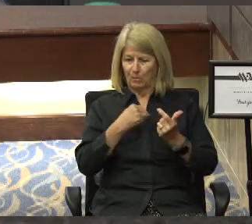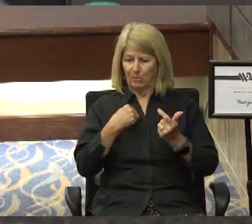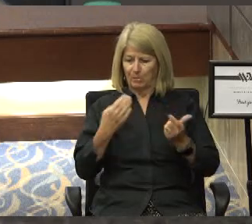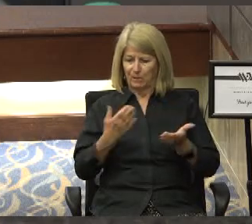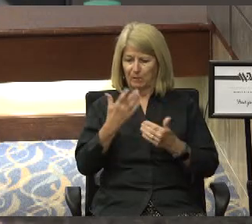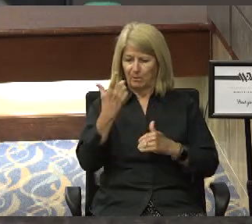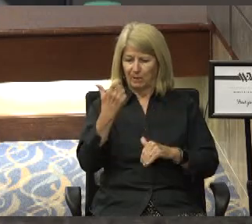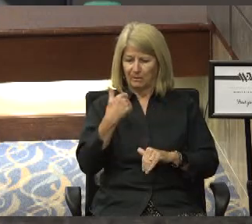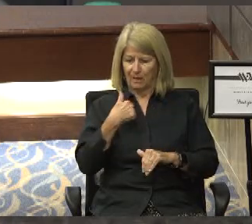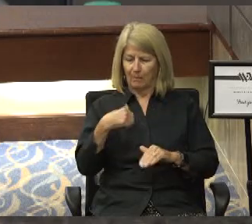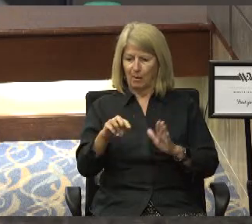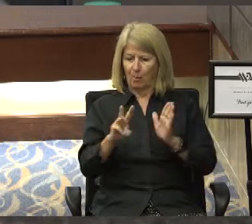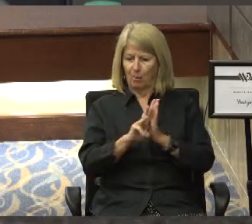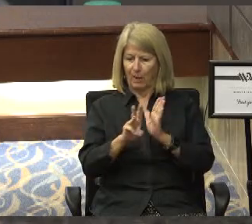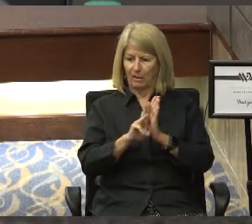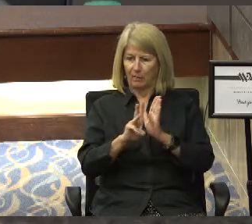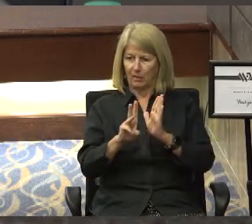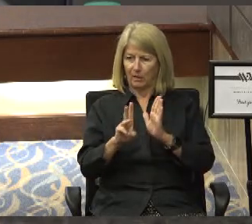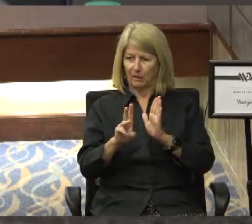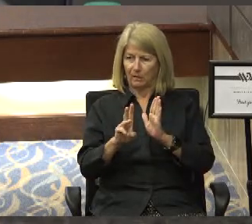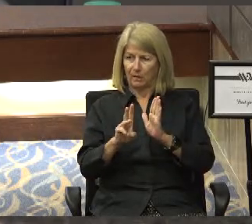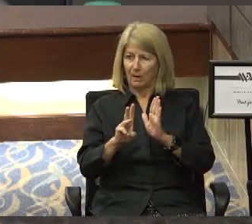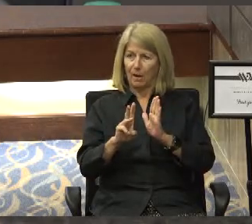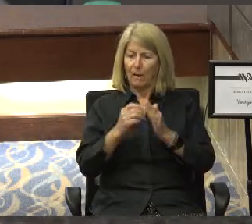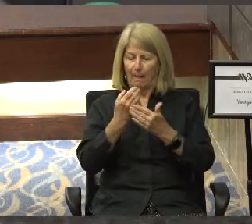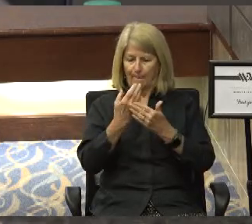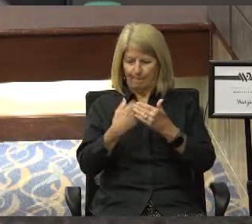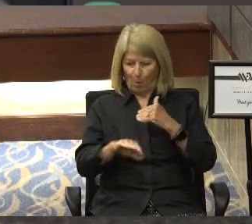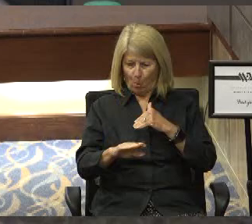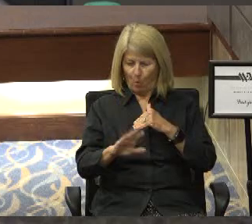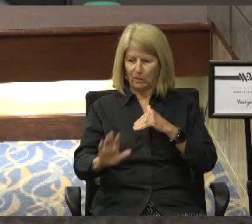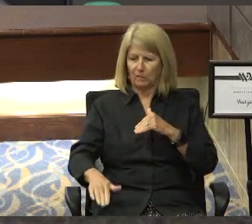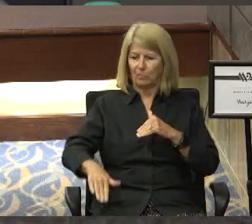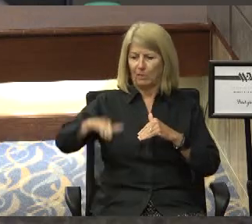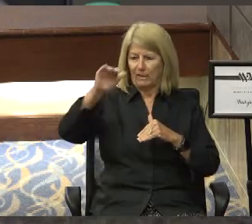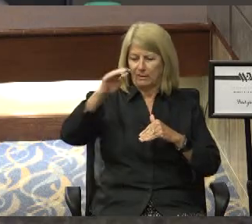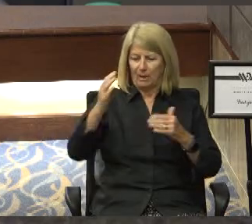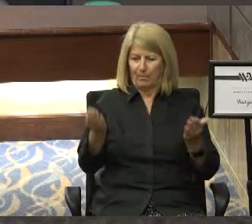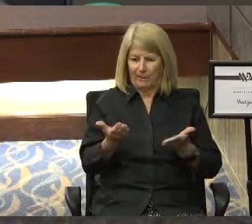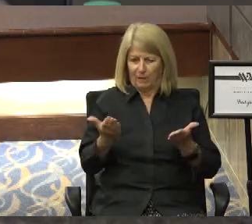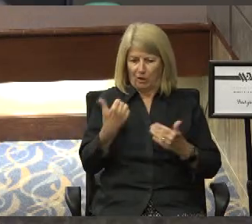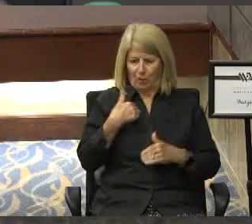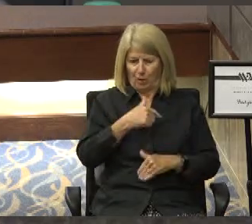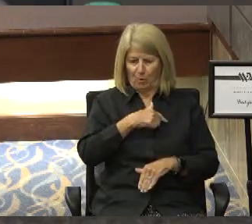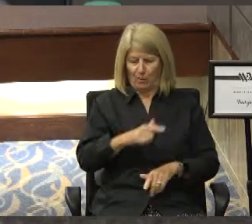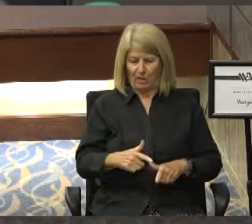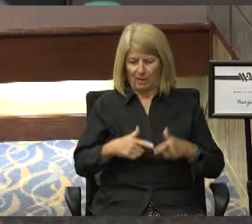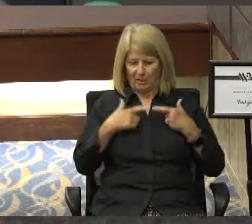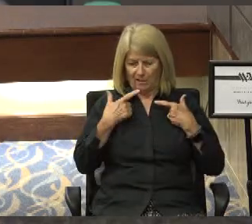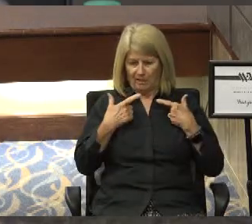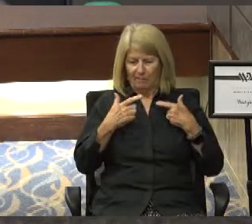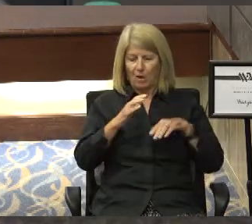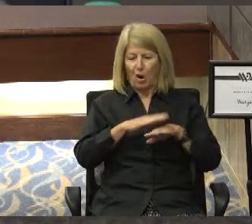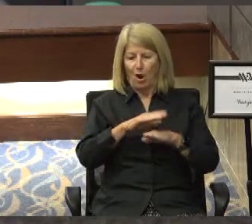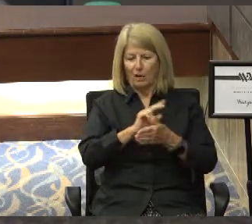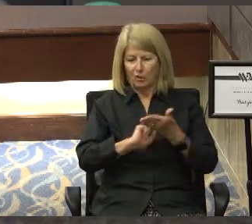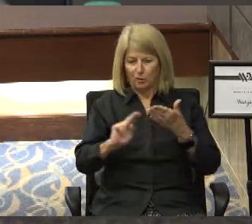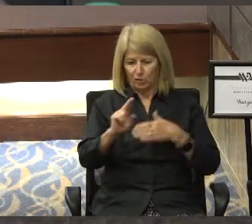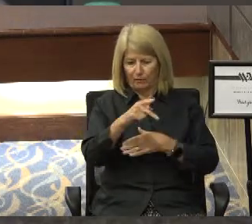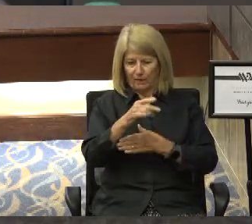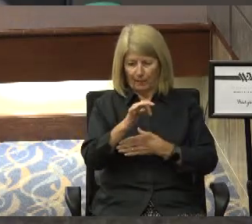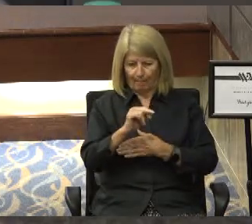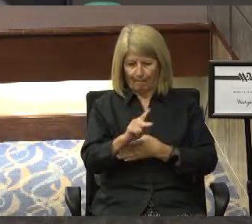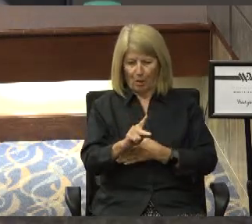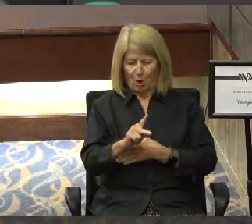a Wacoan, born and bred here. We lived on University Parks